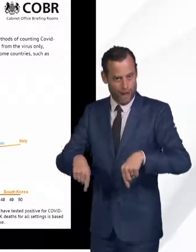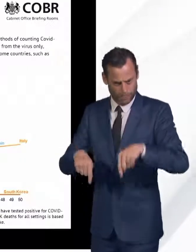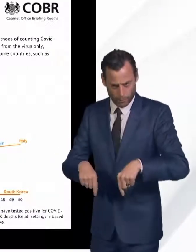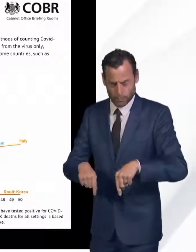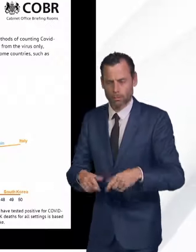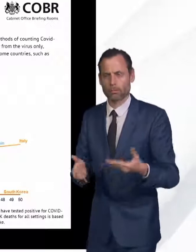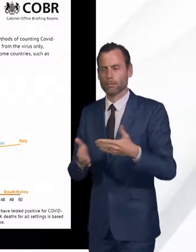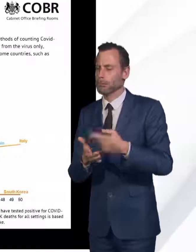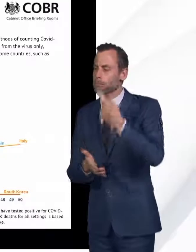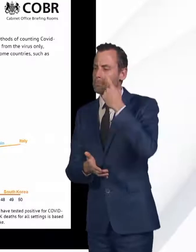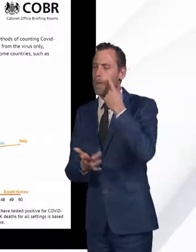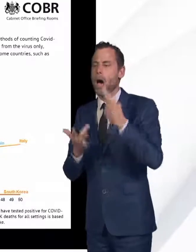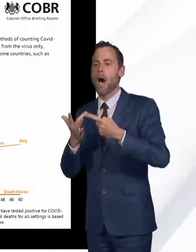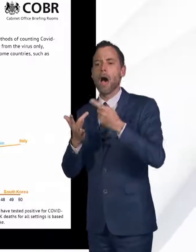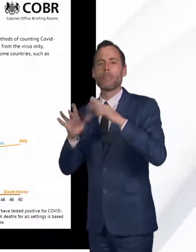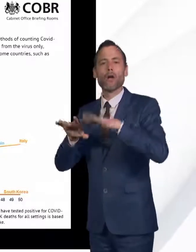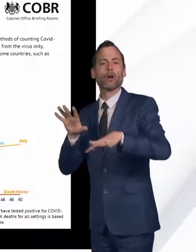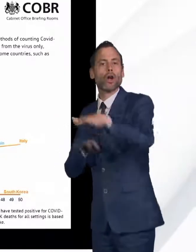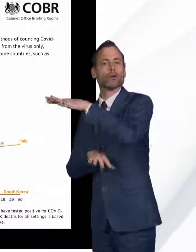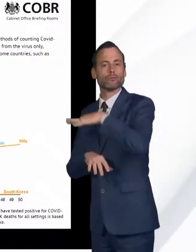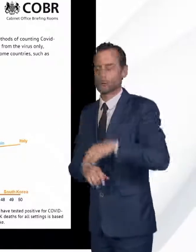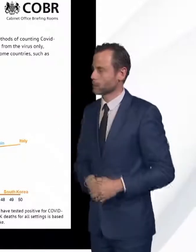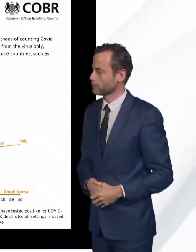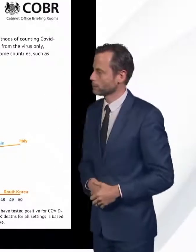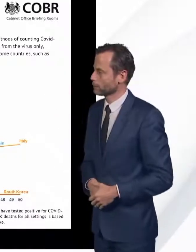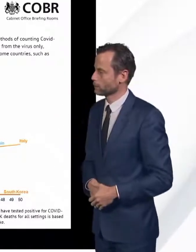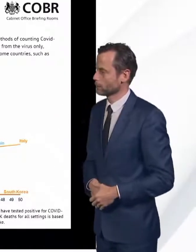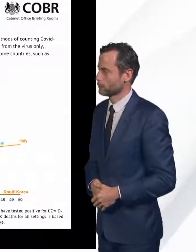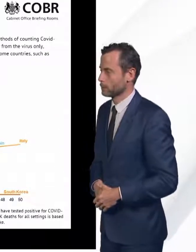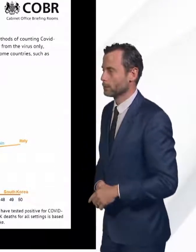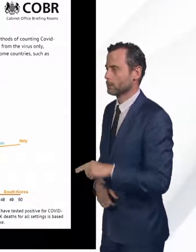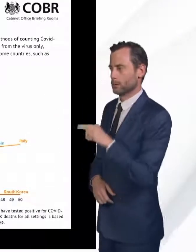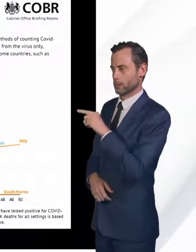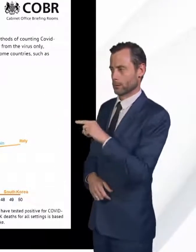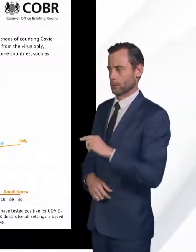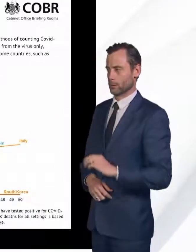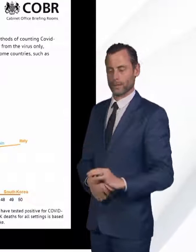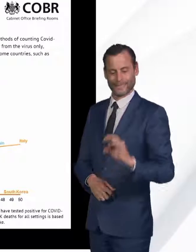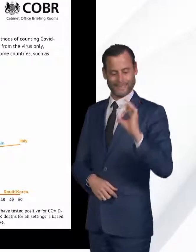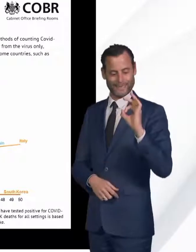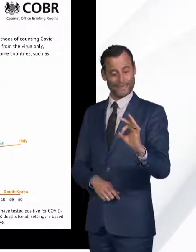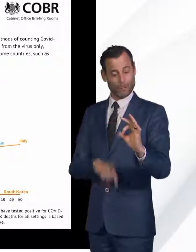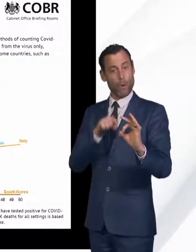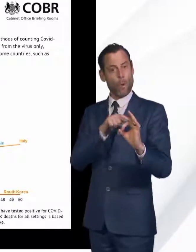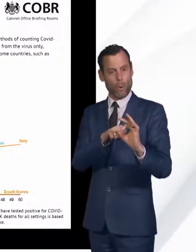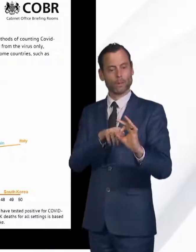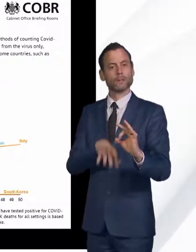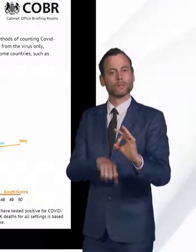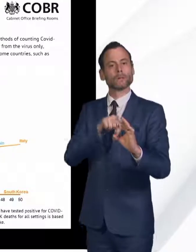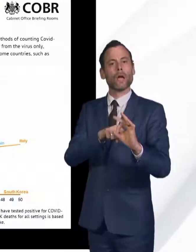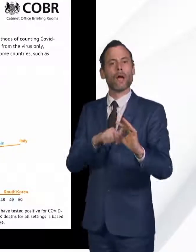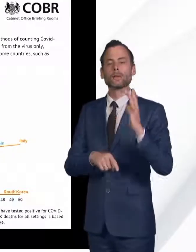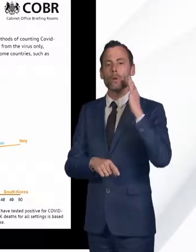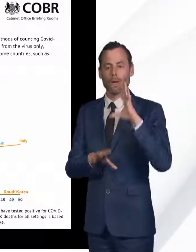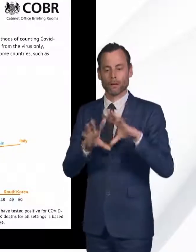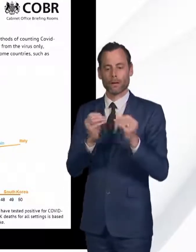So these lines are lined up against the first day when there had been a total of 50 deaths accumulated in each